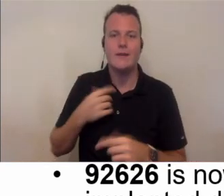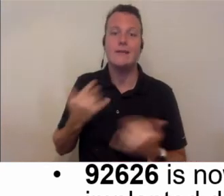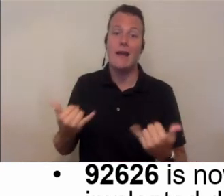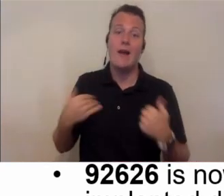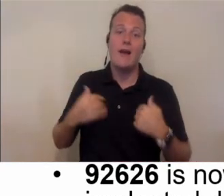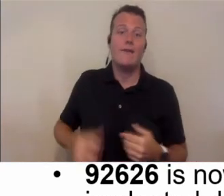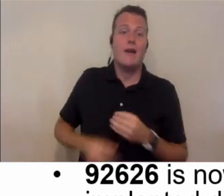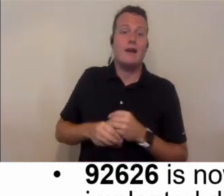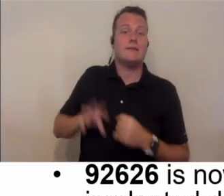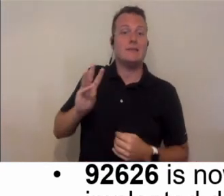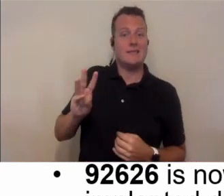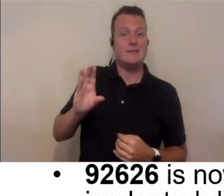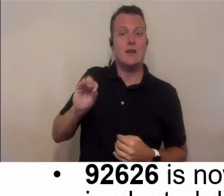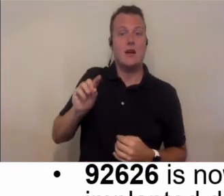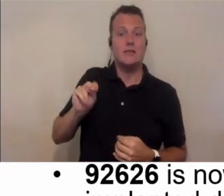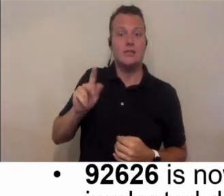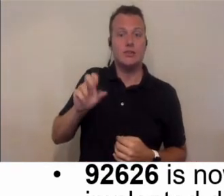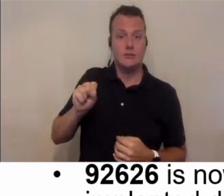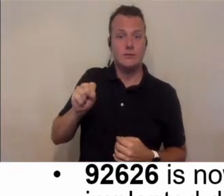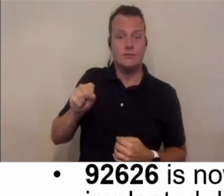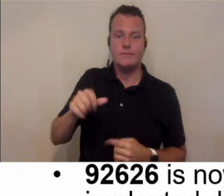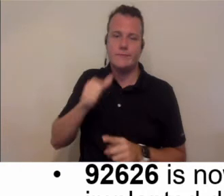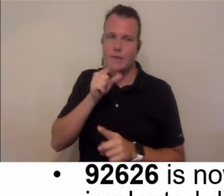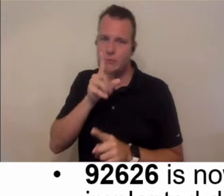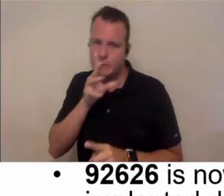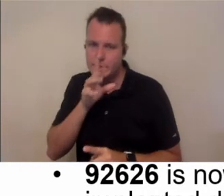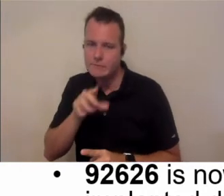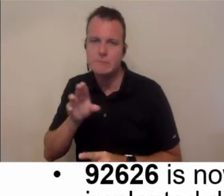you, what those are, and